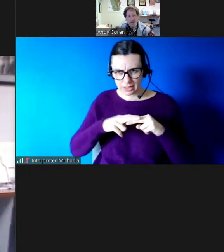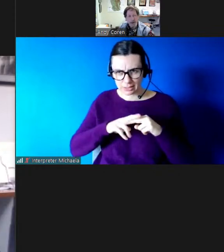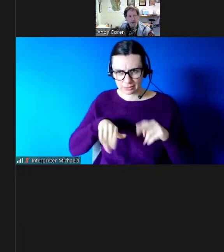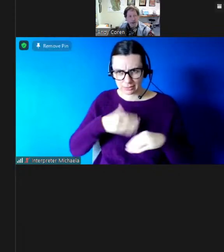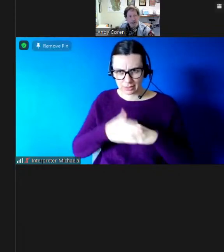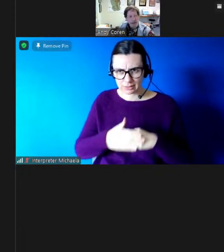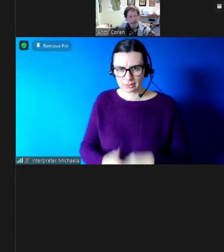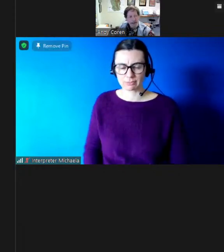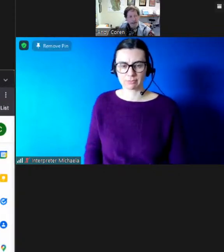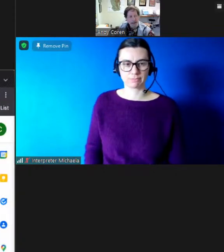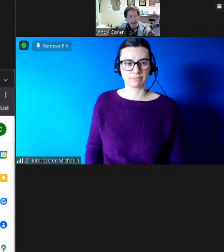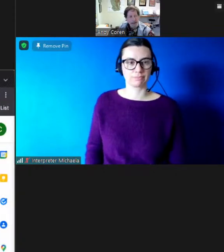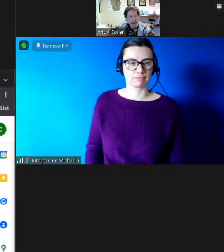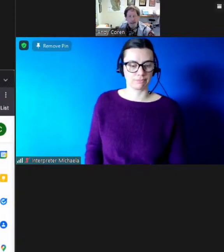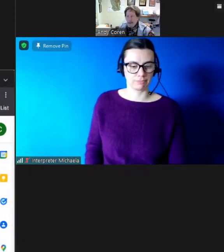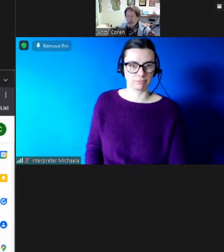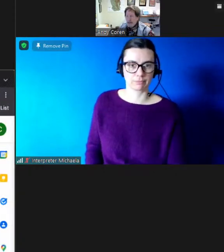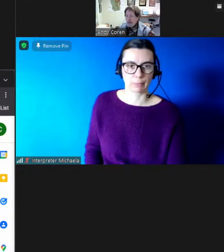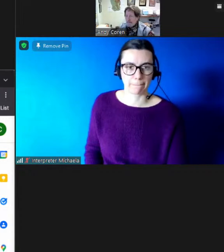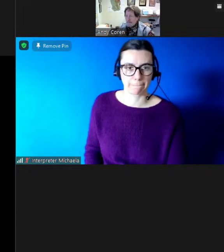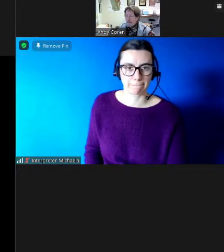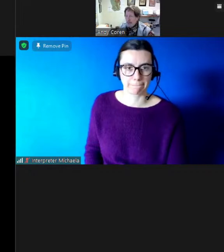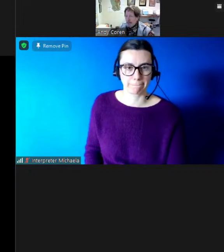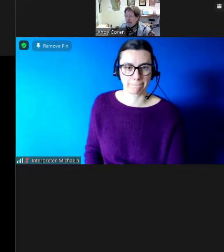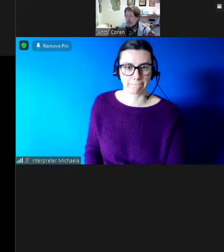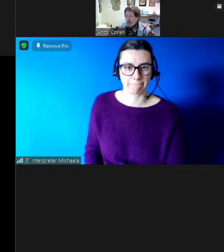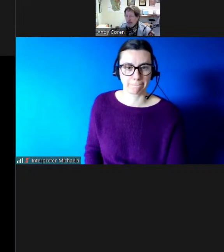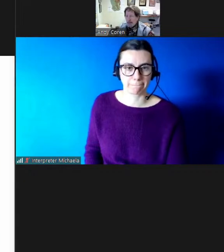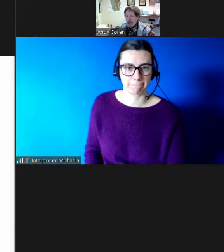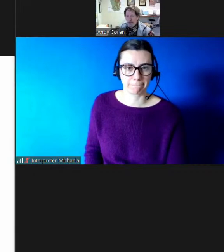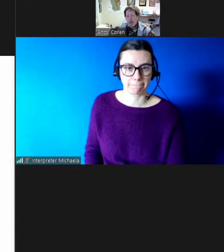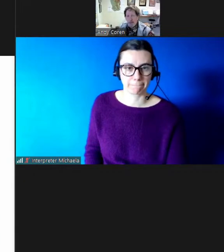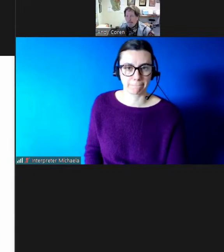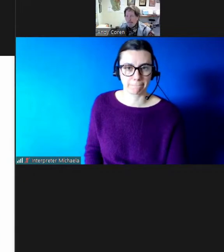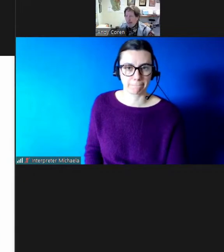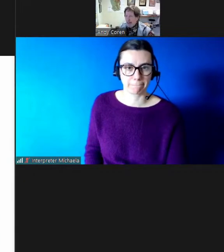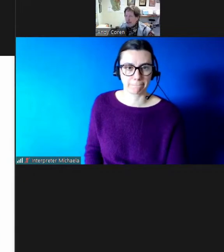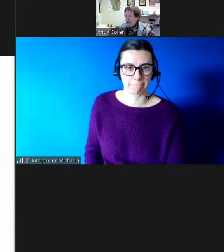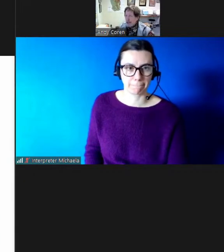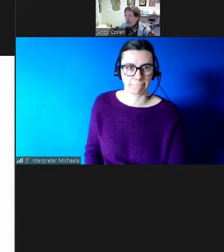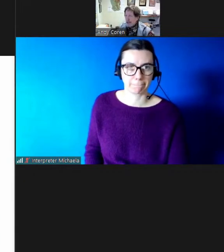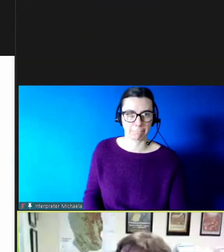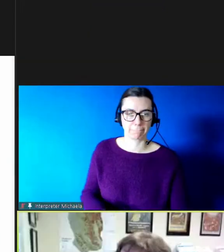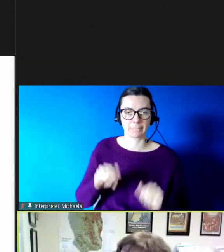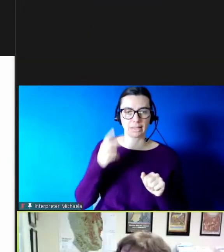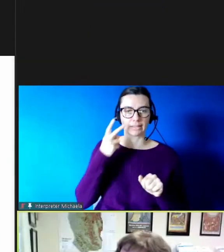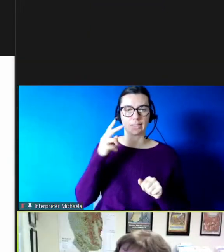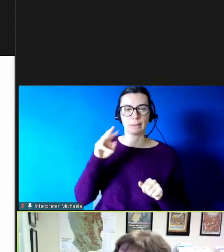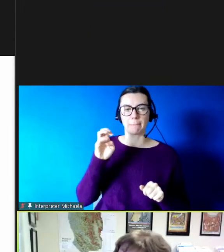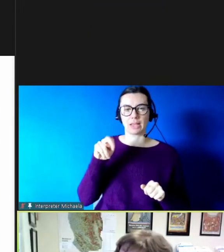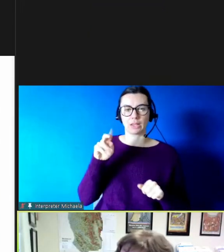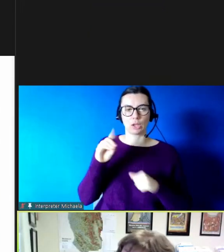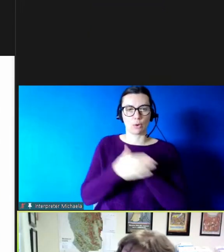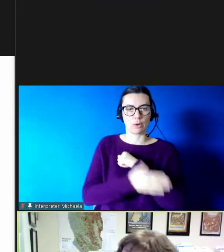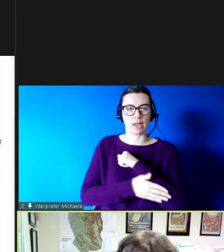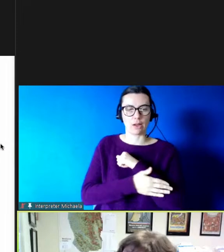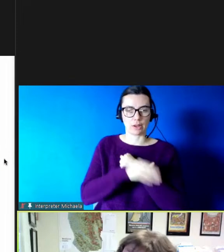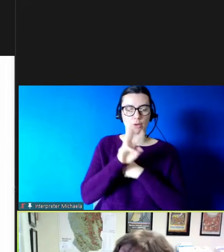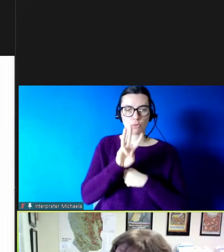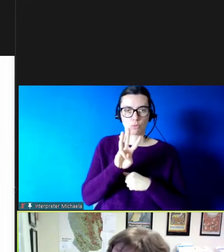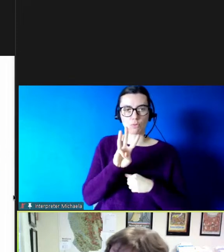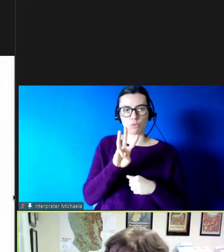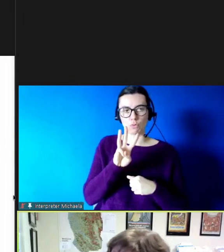we'll see where those exist here in Mendocino County's webpage. This is